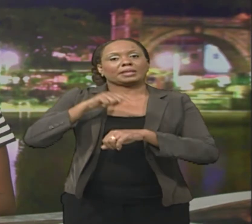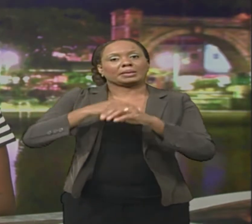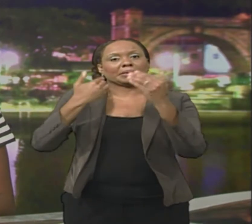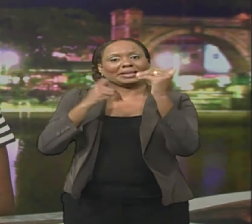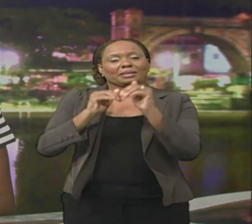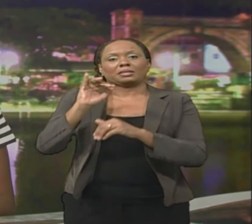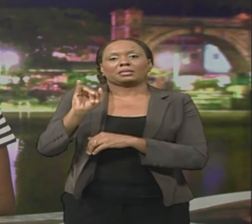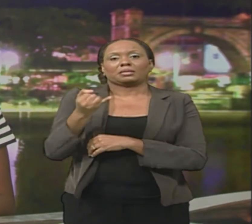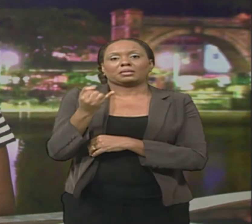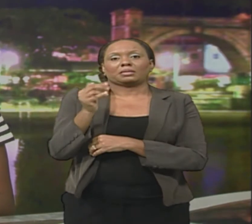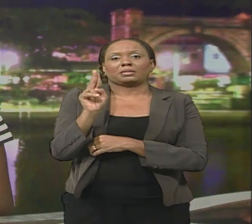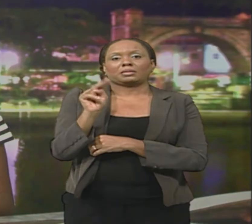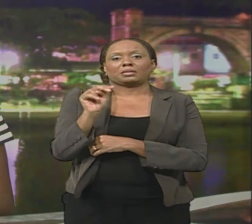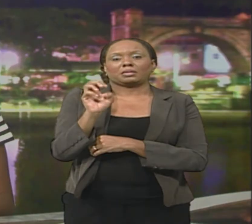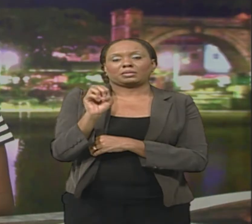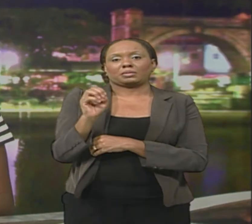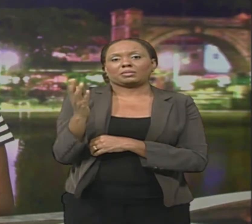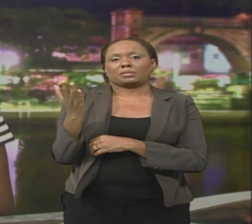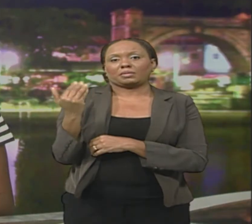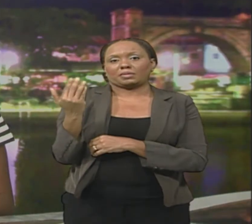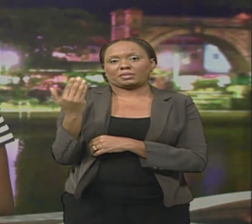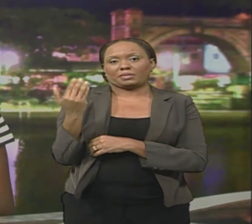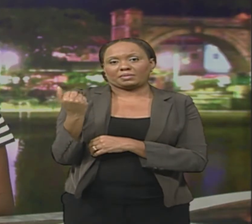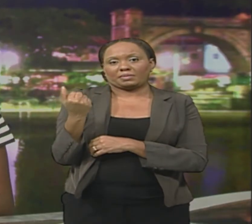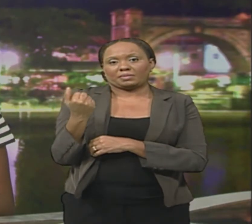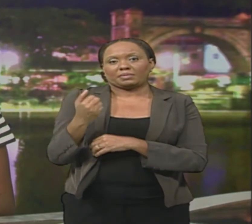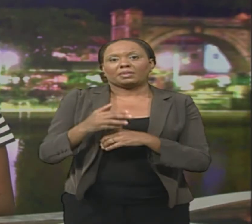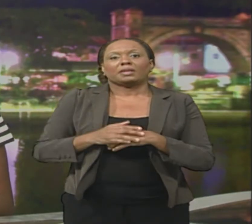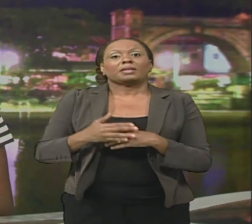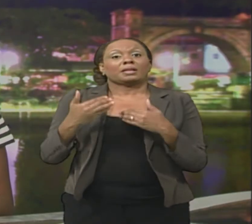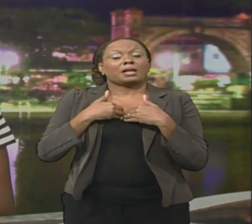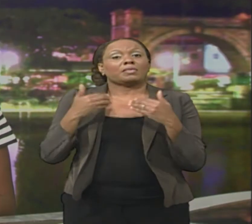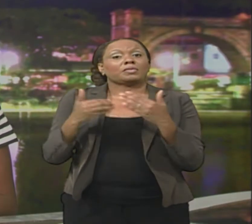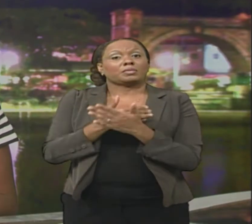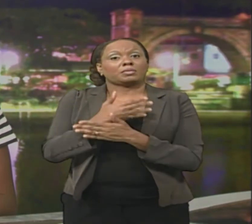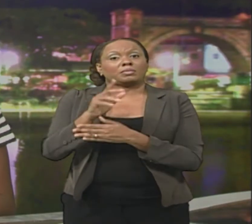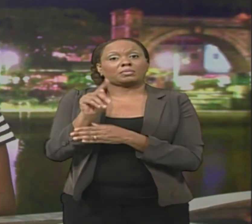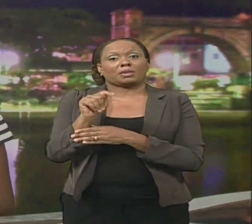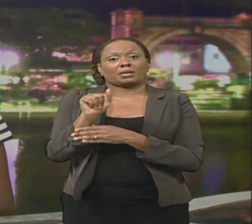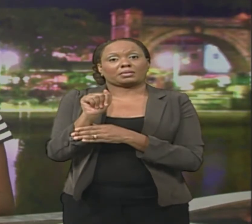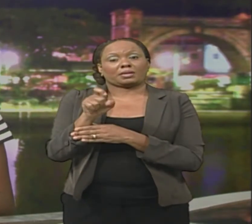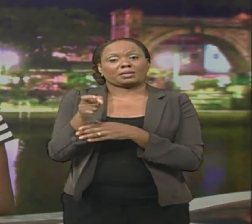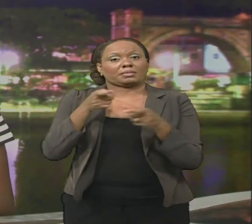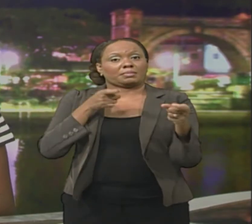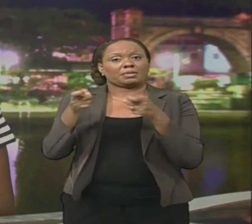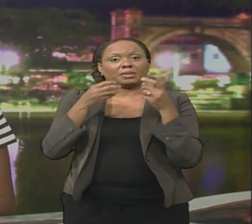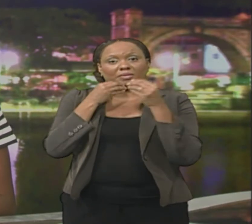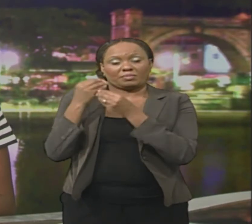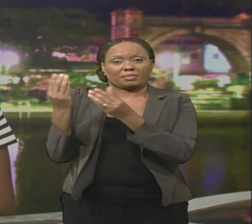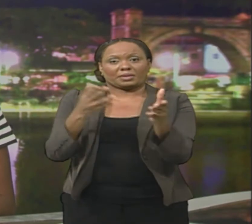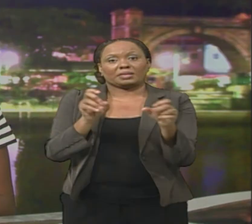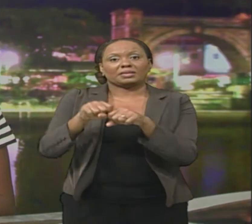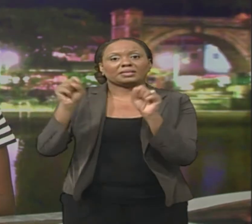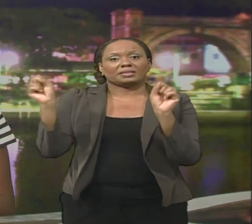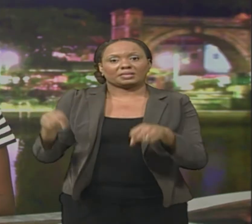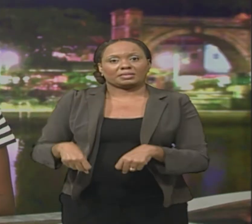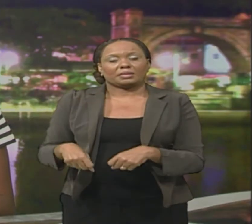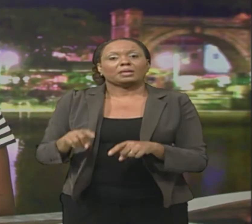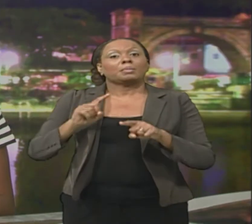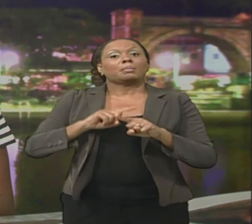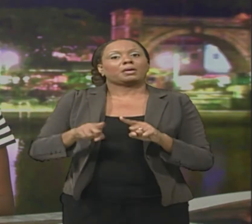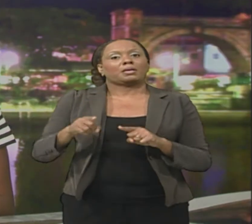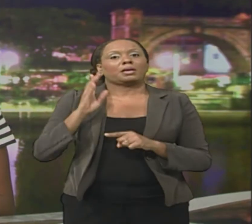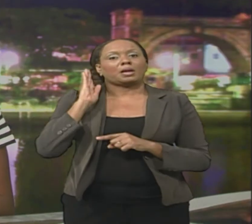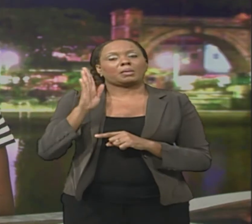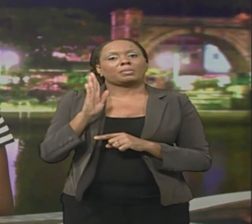recently launched Tax Administration Management Information System. Well, she revealed that the filing extension is